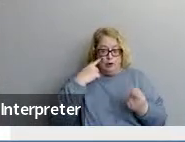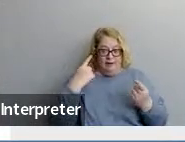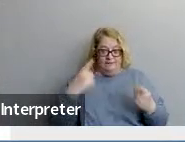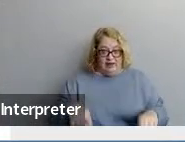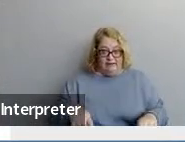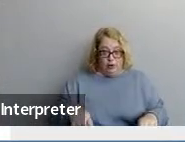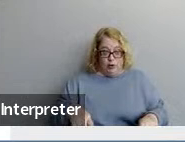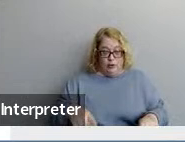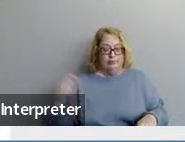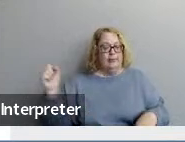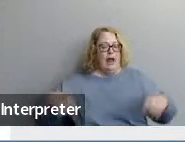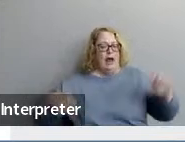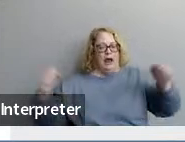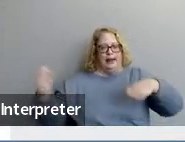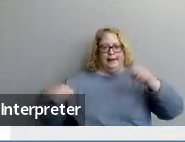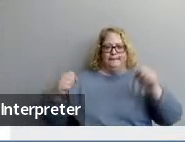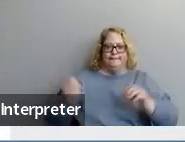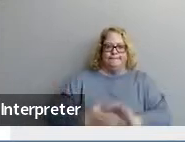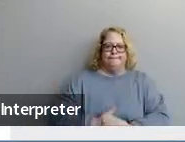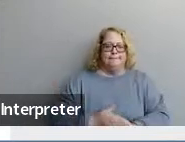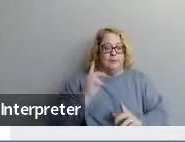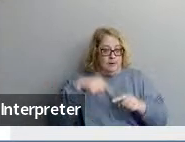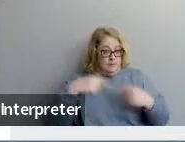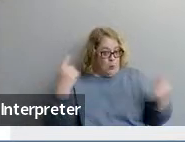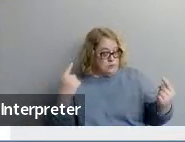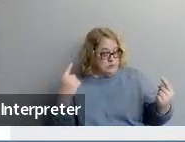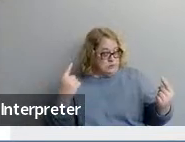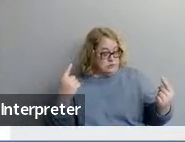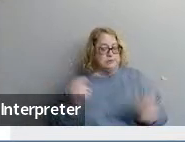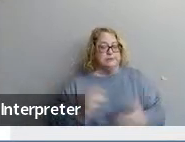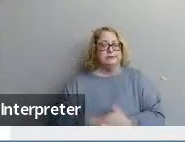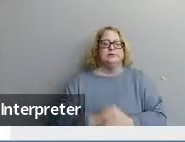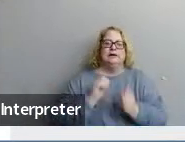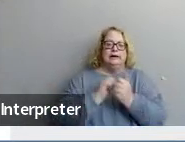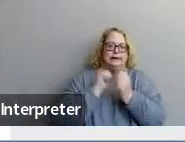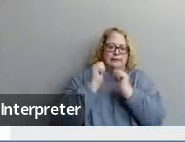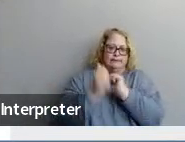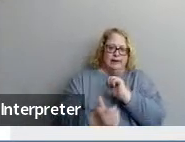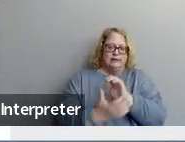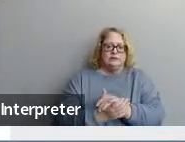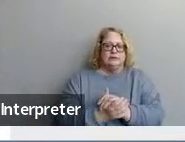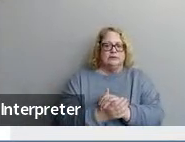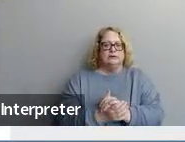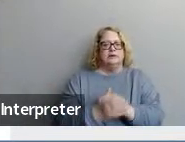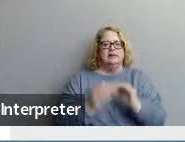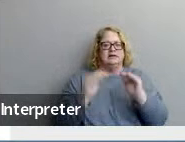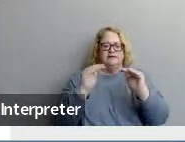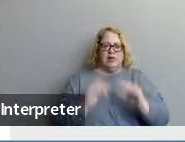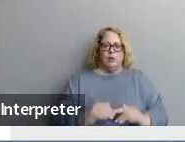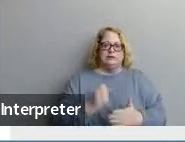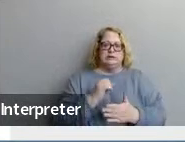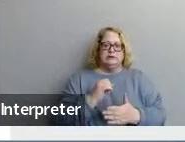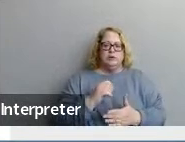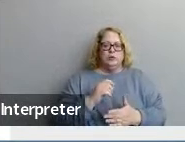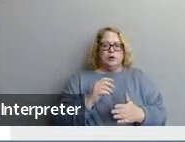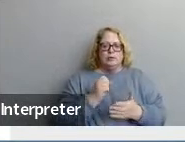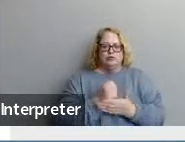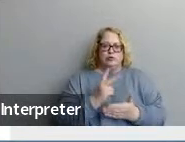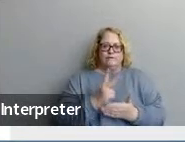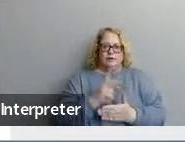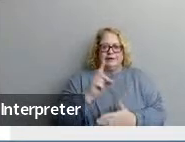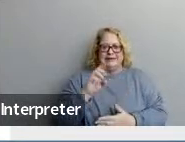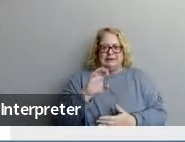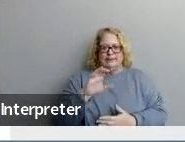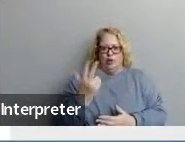All in favor? Aye. All opposed? Who carries? The following items were approved during the executive meeting